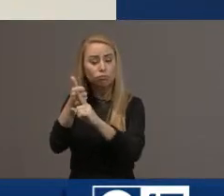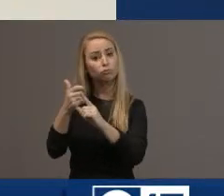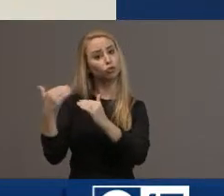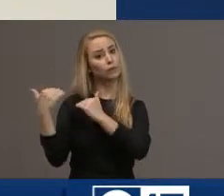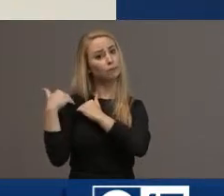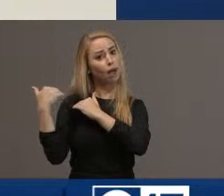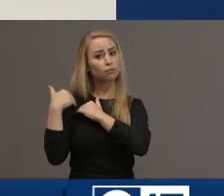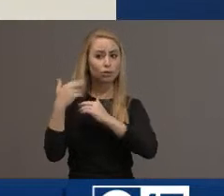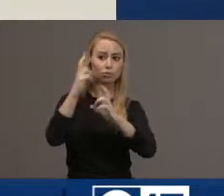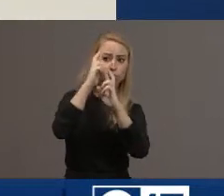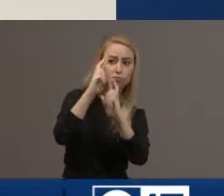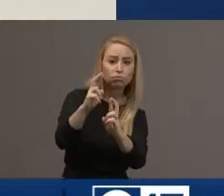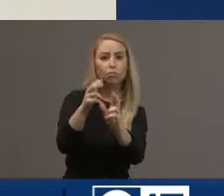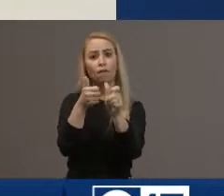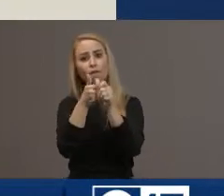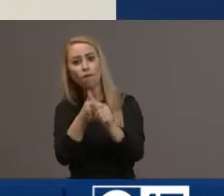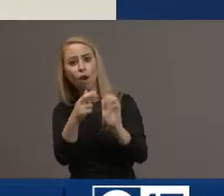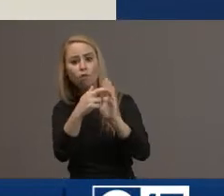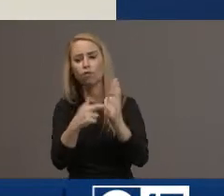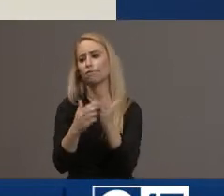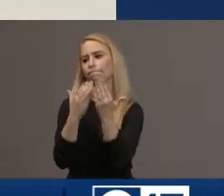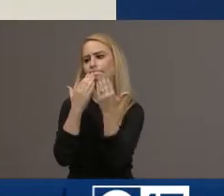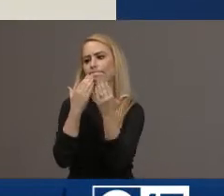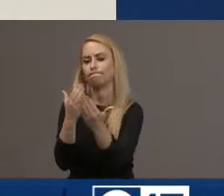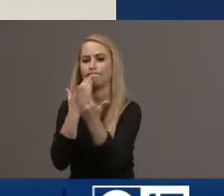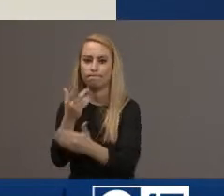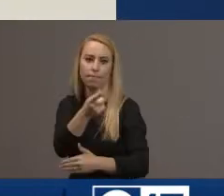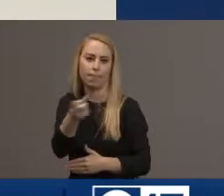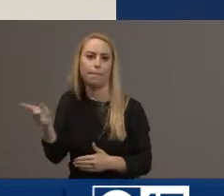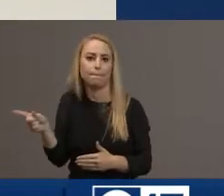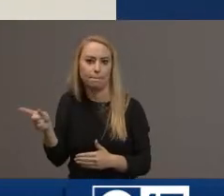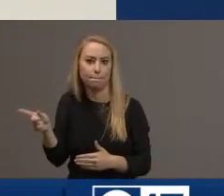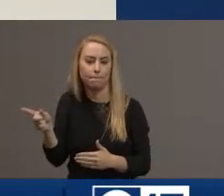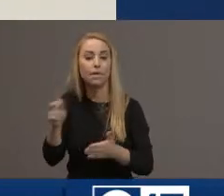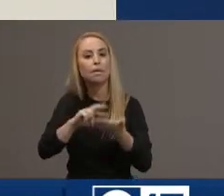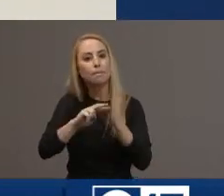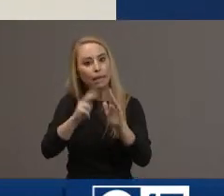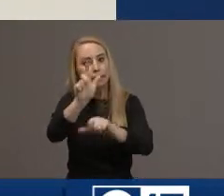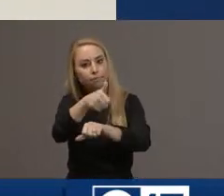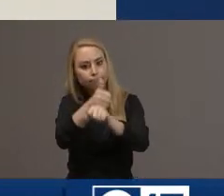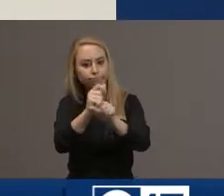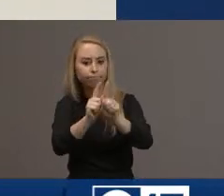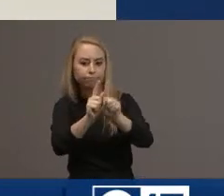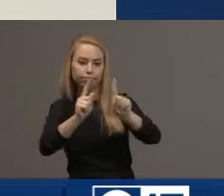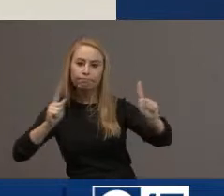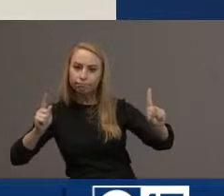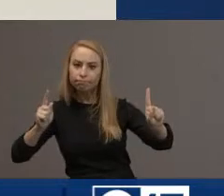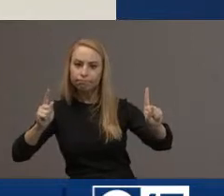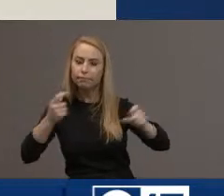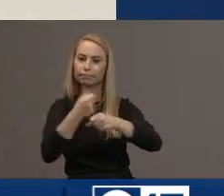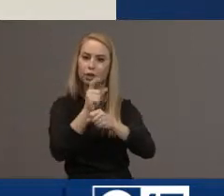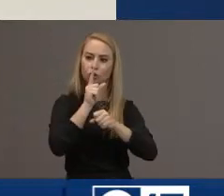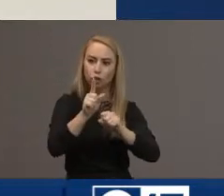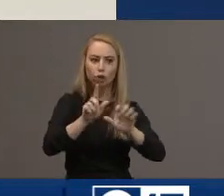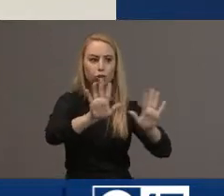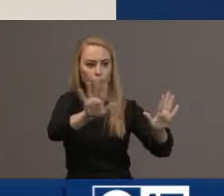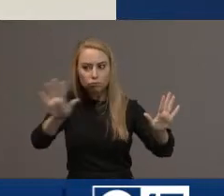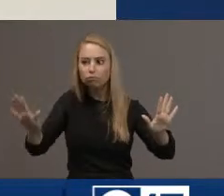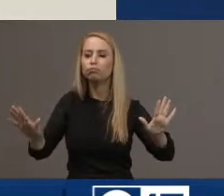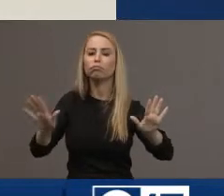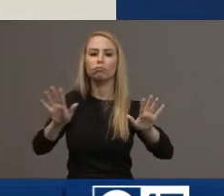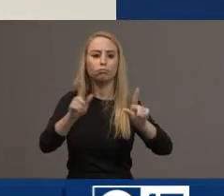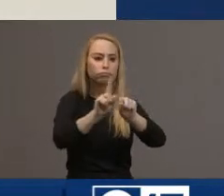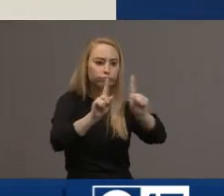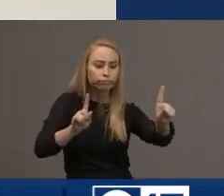been excellent at what they're doing, have physical distancing inside their service